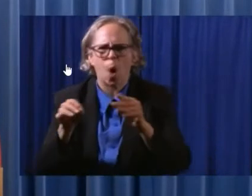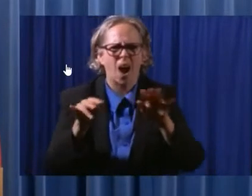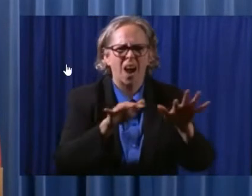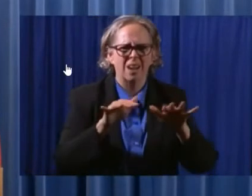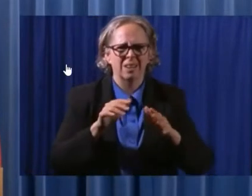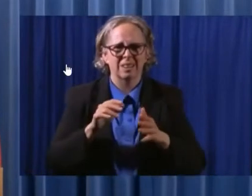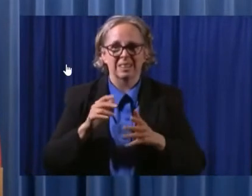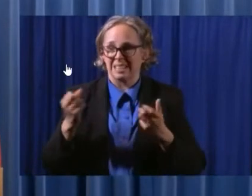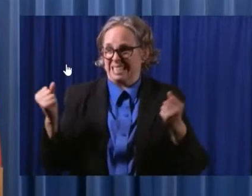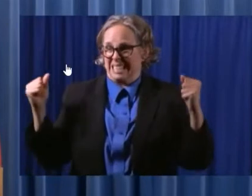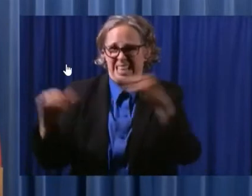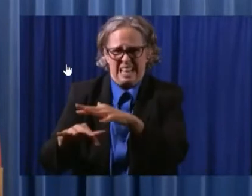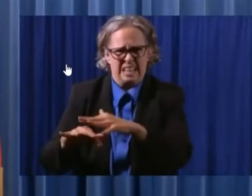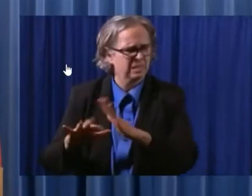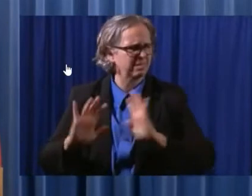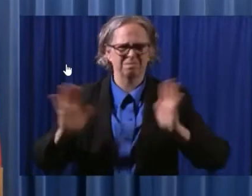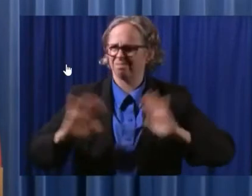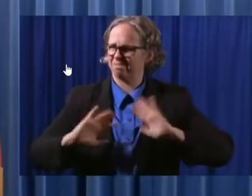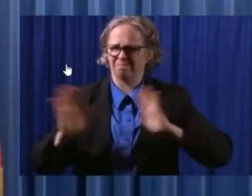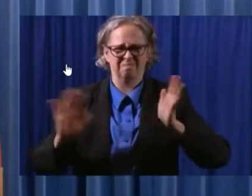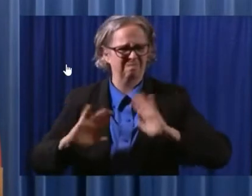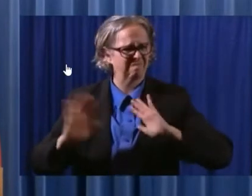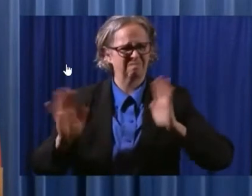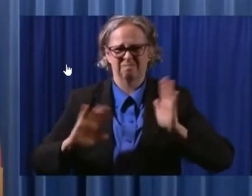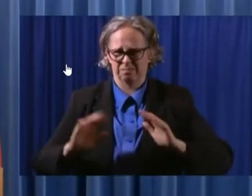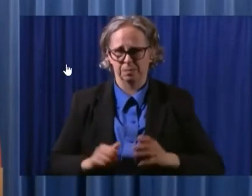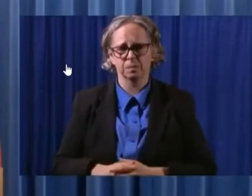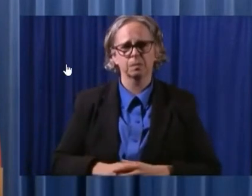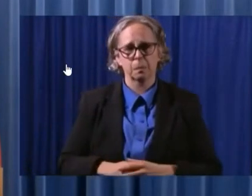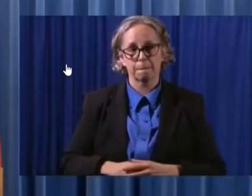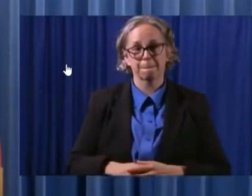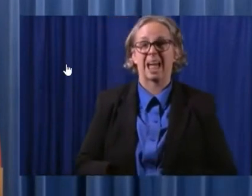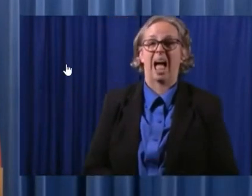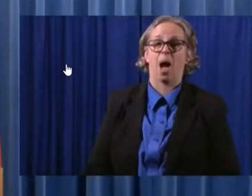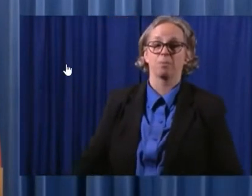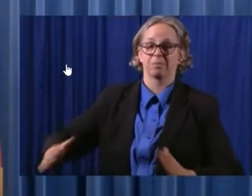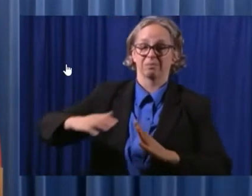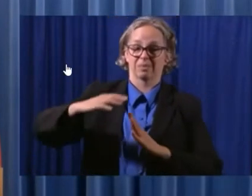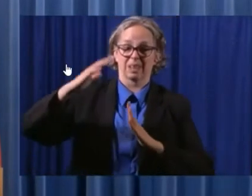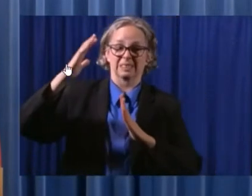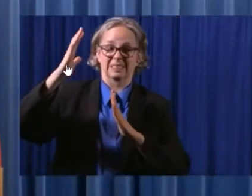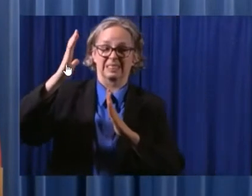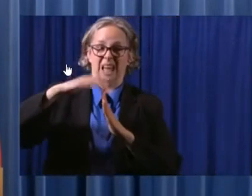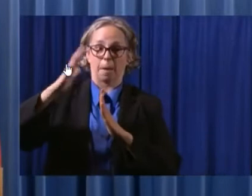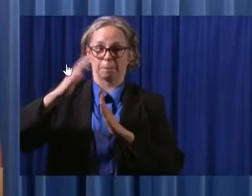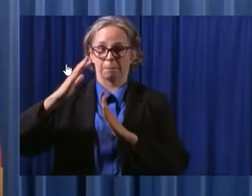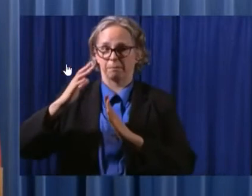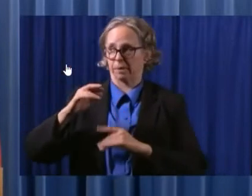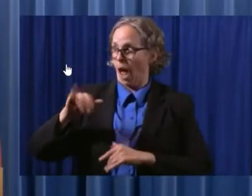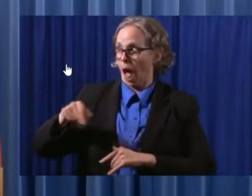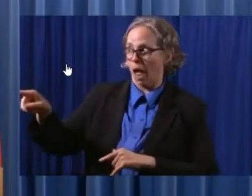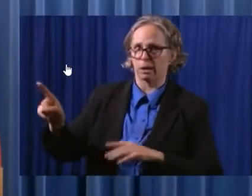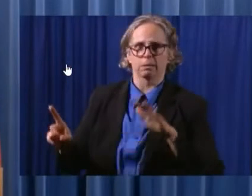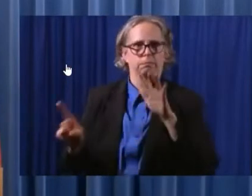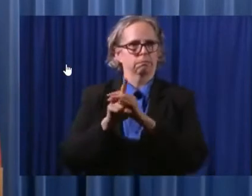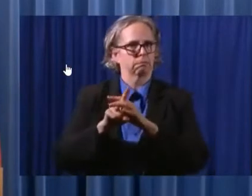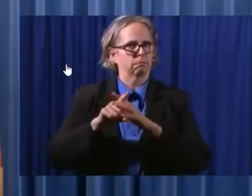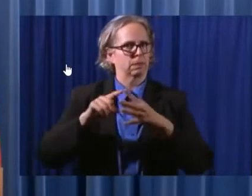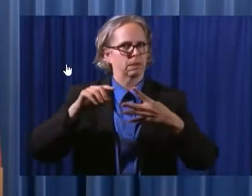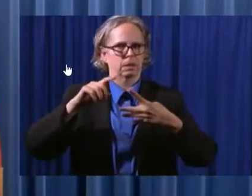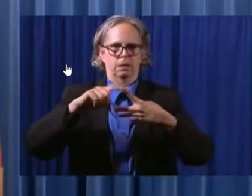kind. Let me go to the level that's not on here. Thank heavens. An alert level 4